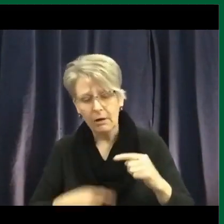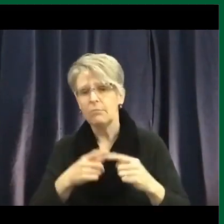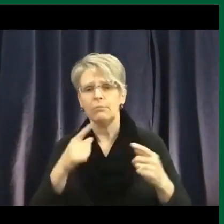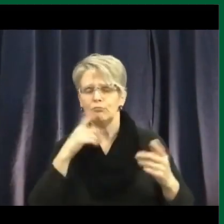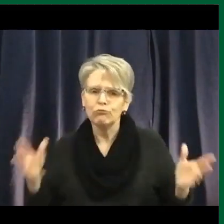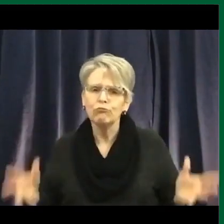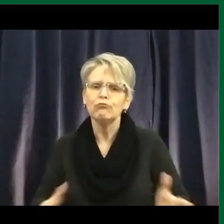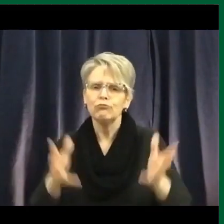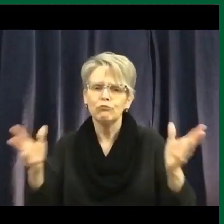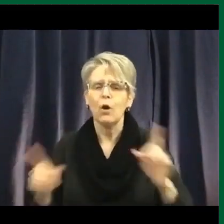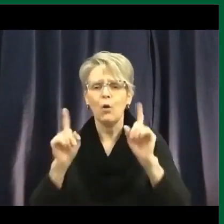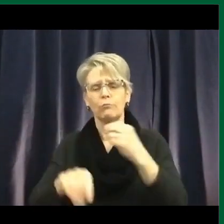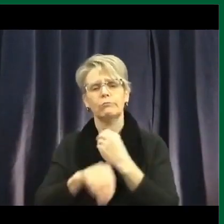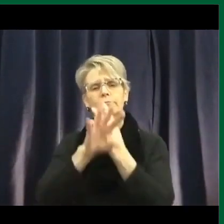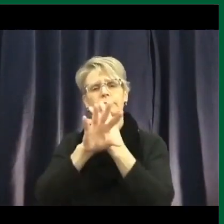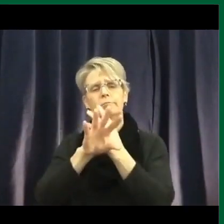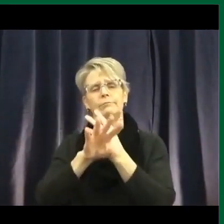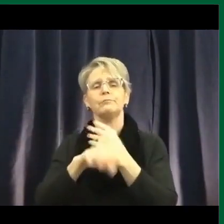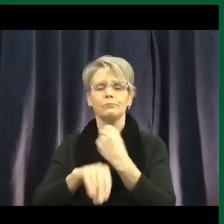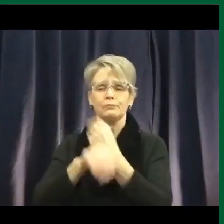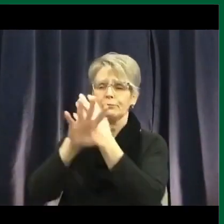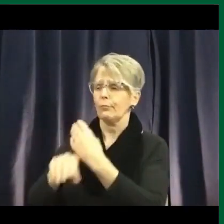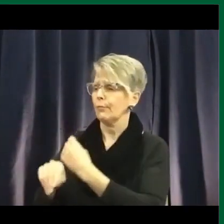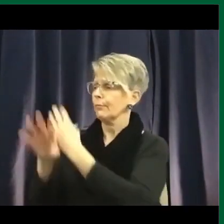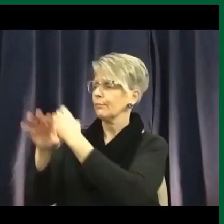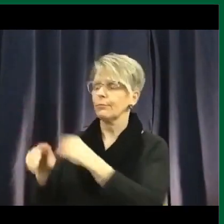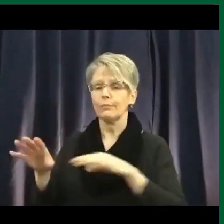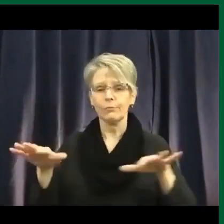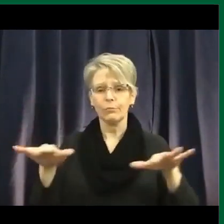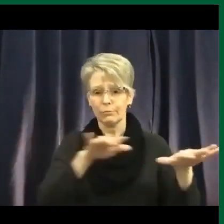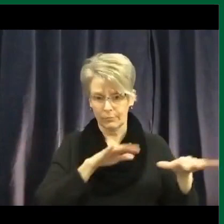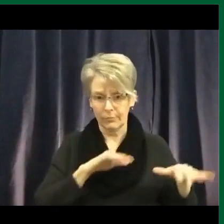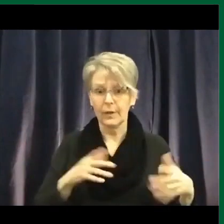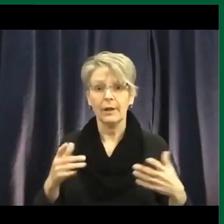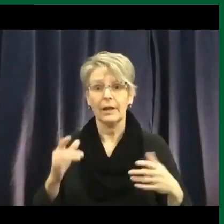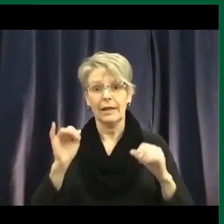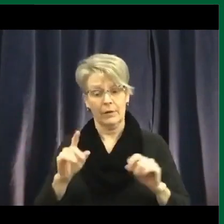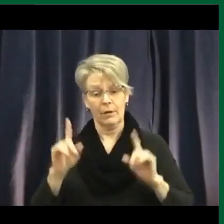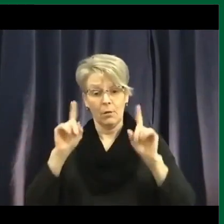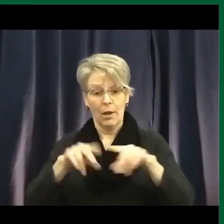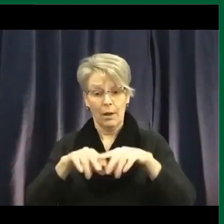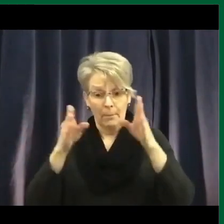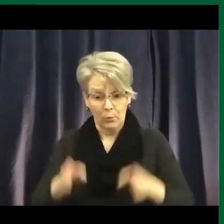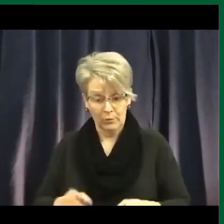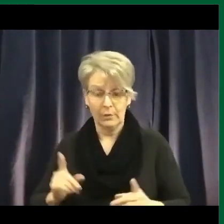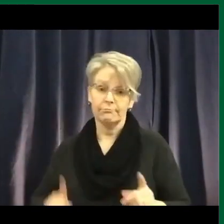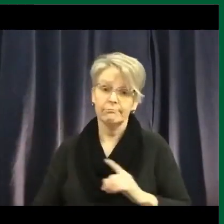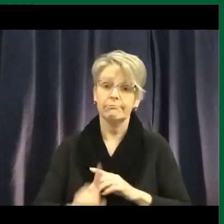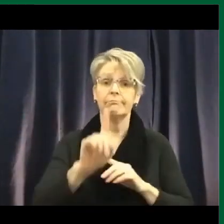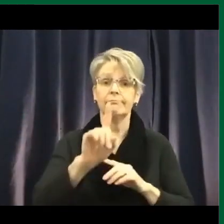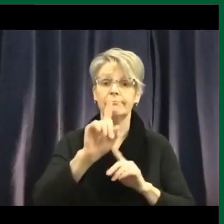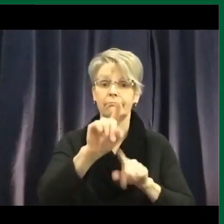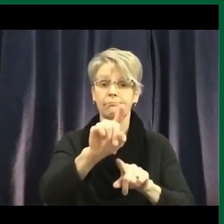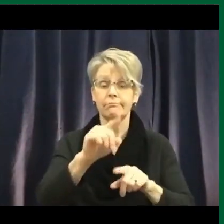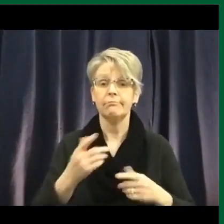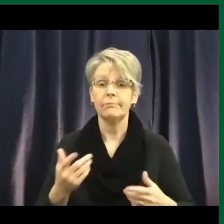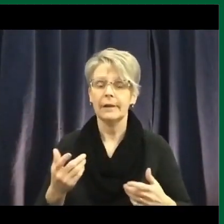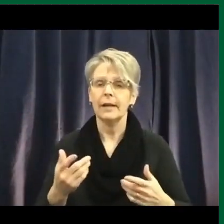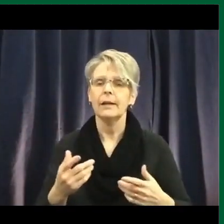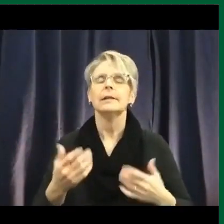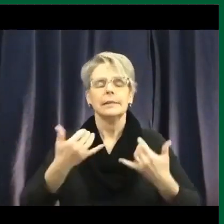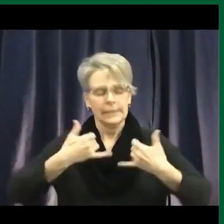virtual attendance, and congregations have actually grown. But even if you're attending in person or choose to attend in person, again, following